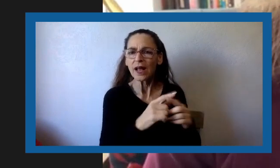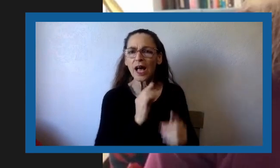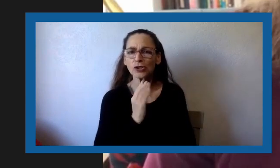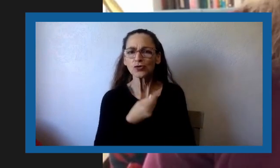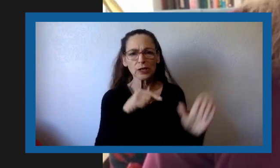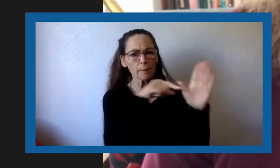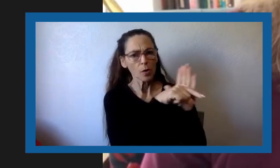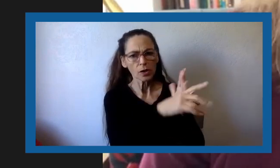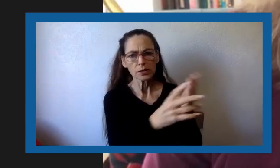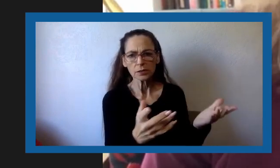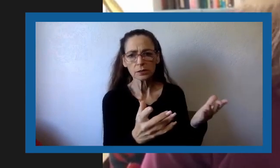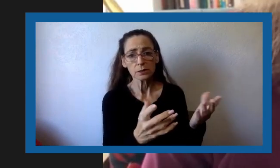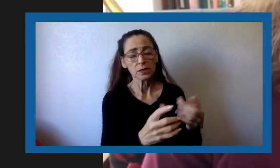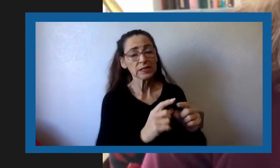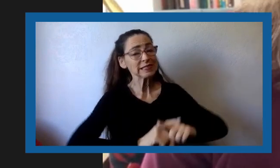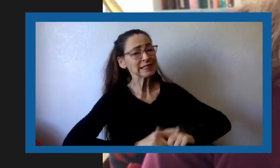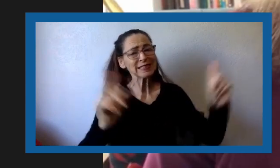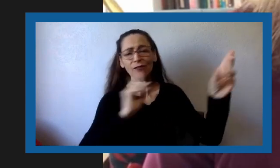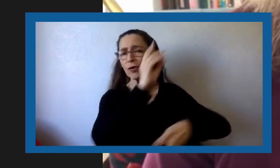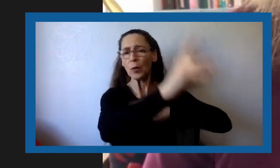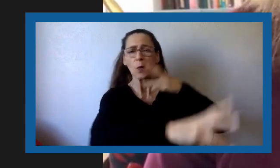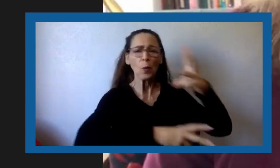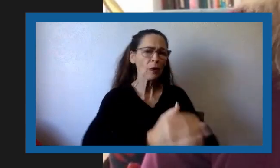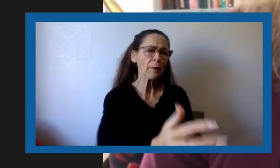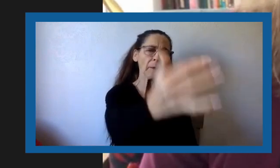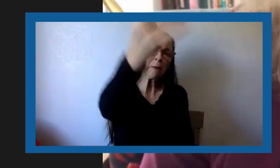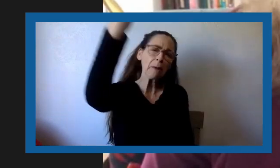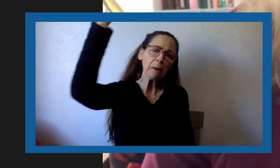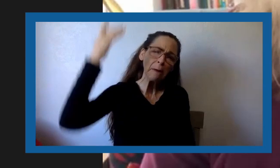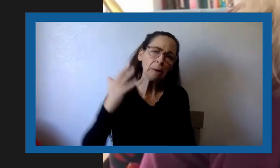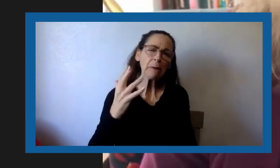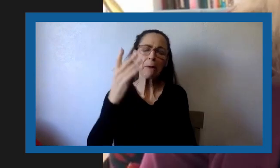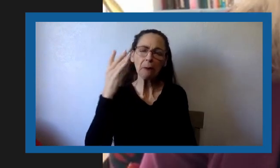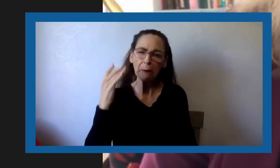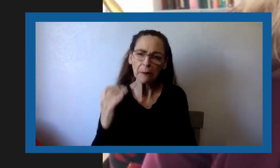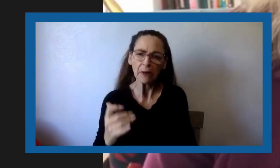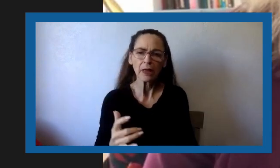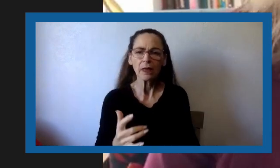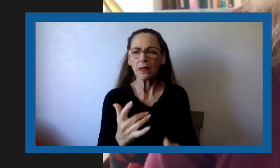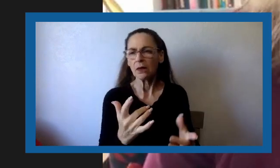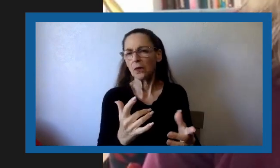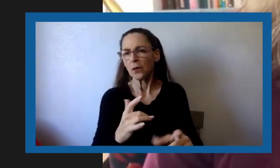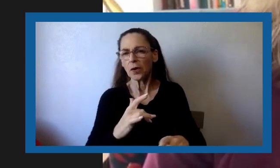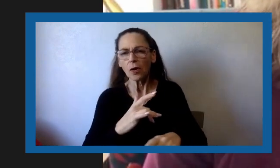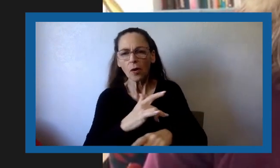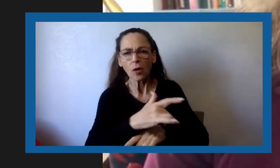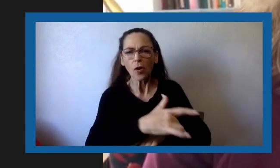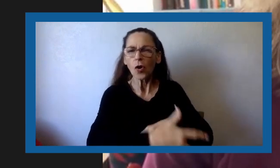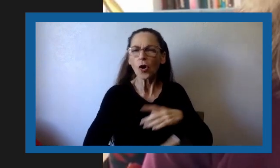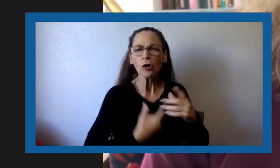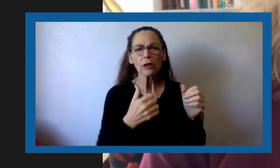murders was a much different world then. You didn't, we're fairly early in the growth of the World Wide Web at that